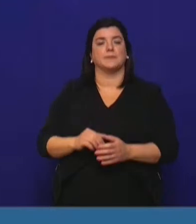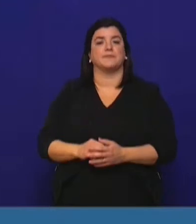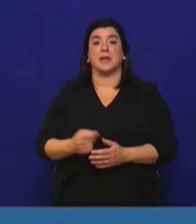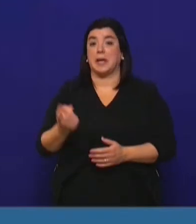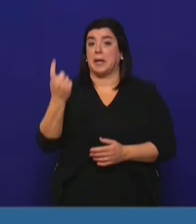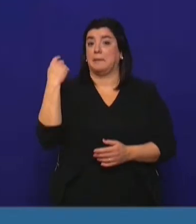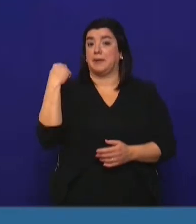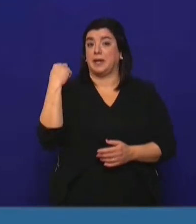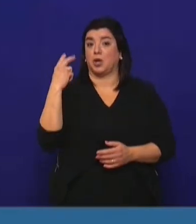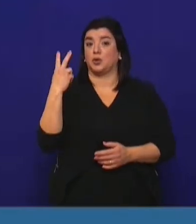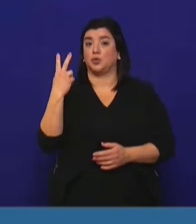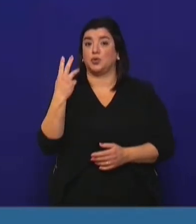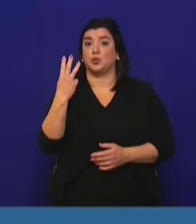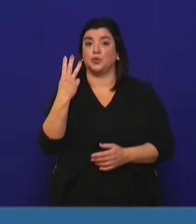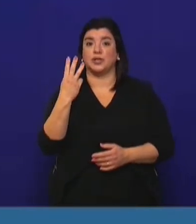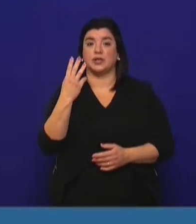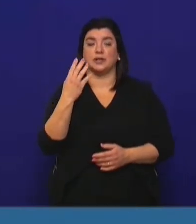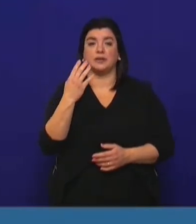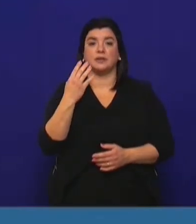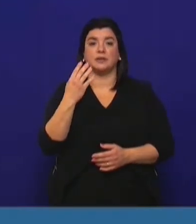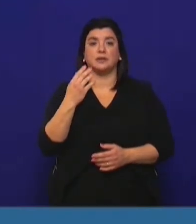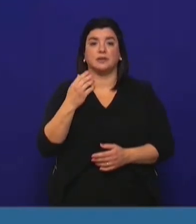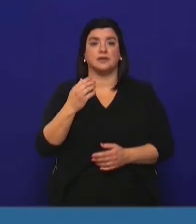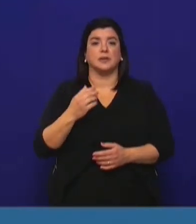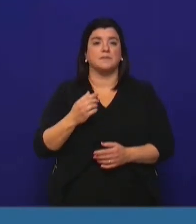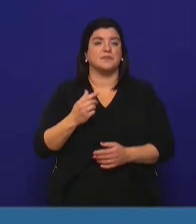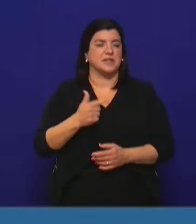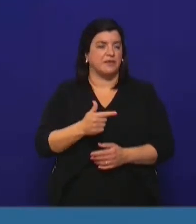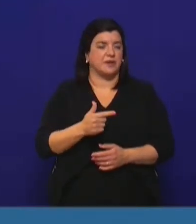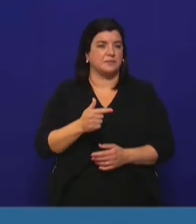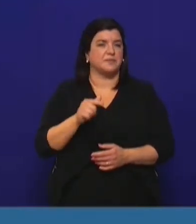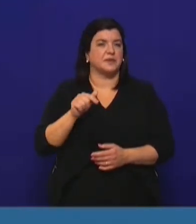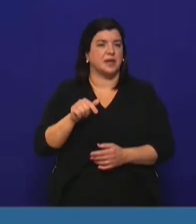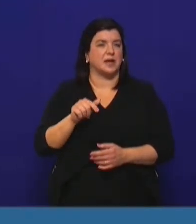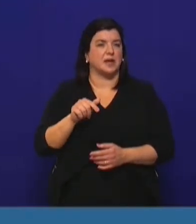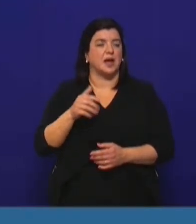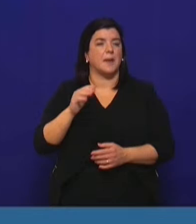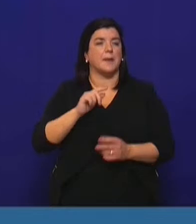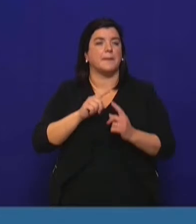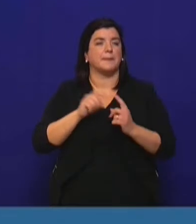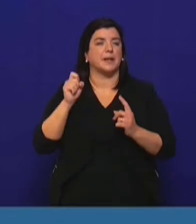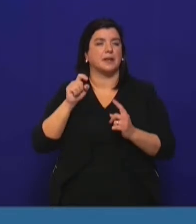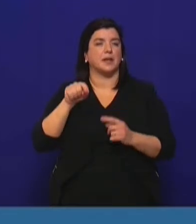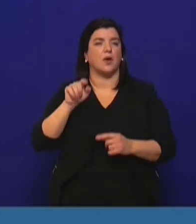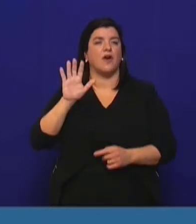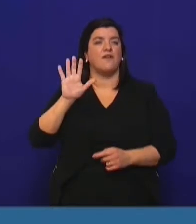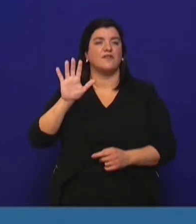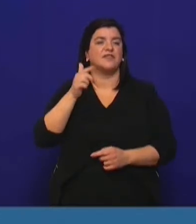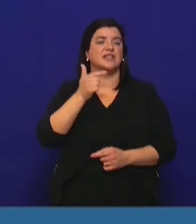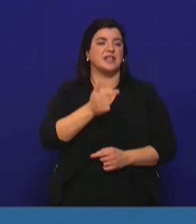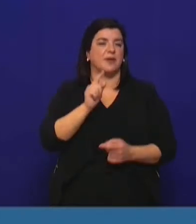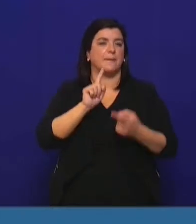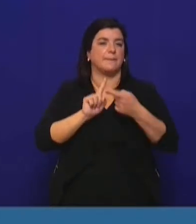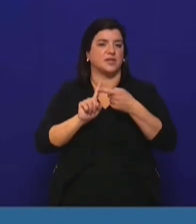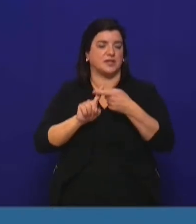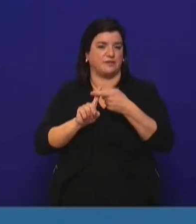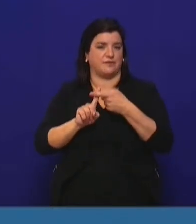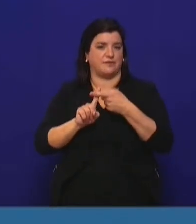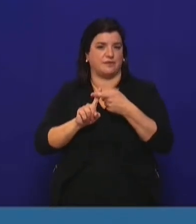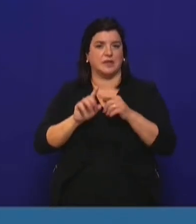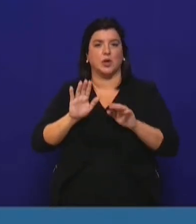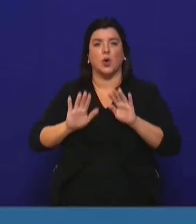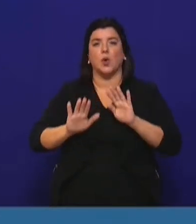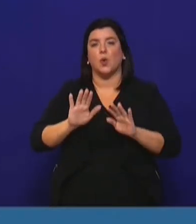3,237 tests u minn dawn kellna 57 li kienu pożittivi. U allura t-total ta' każijiet issa huwa ta'